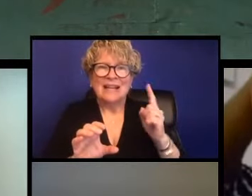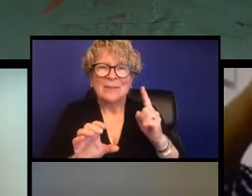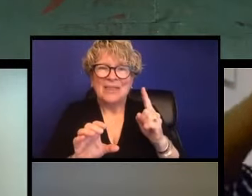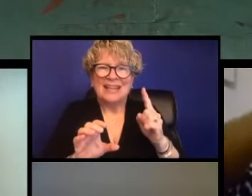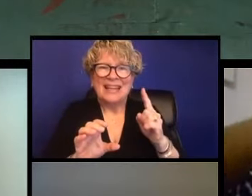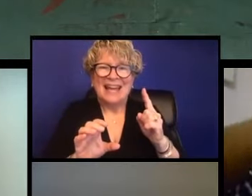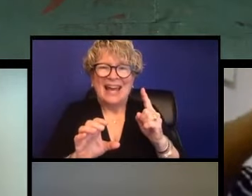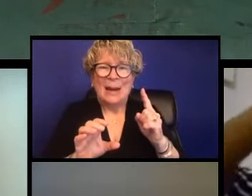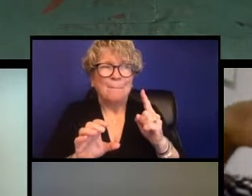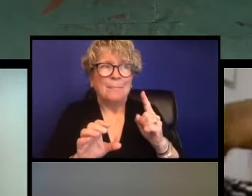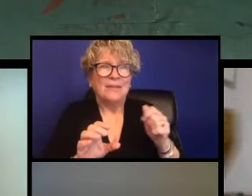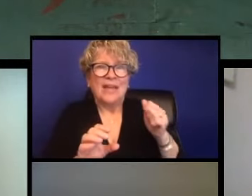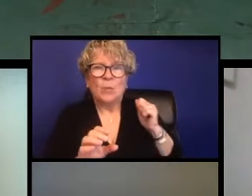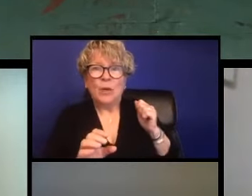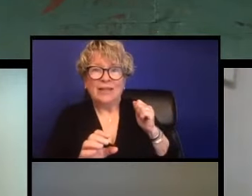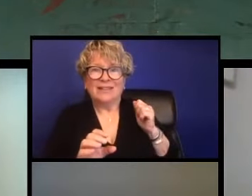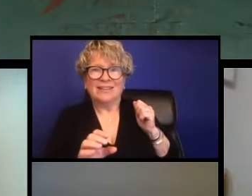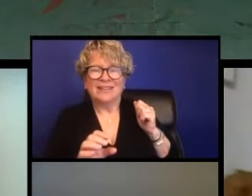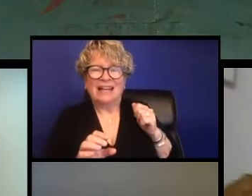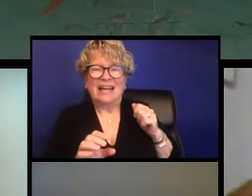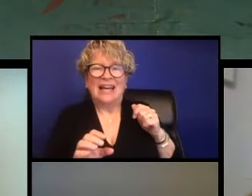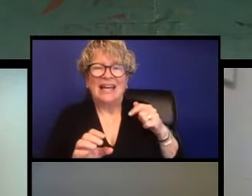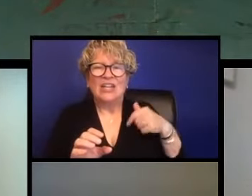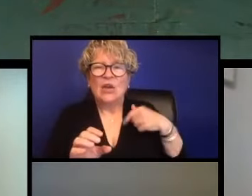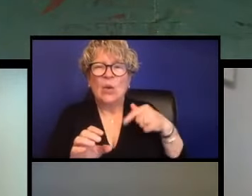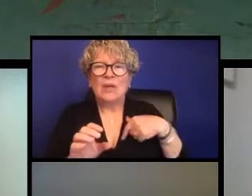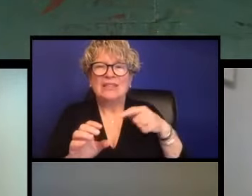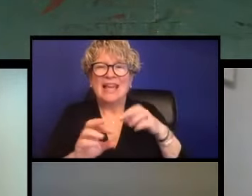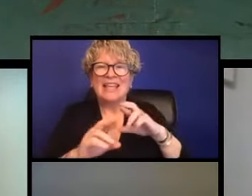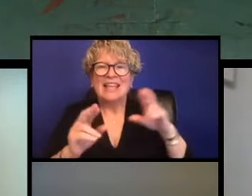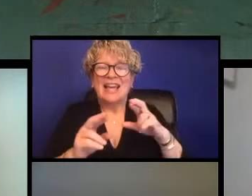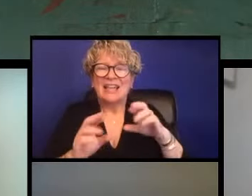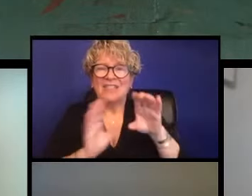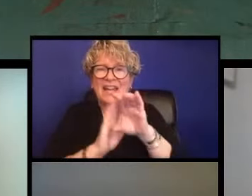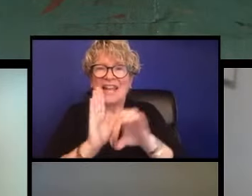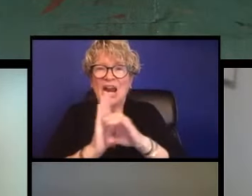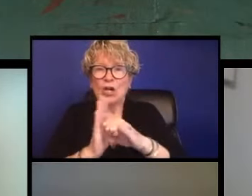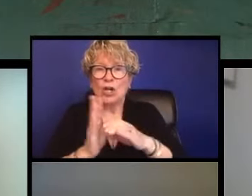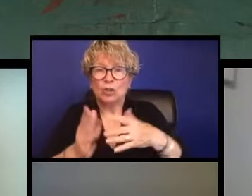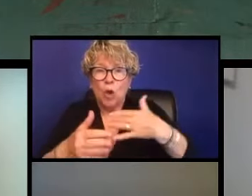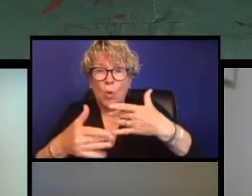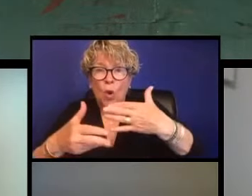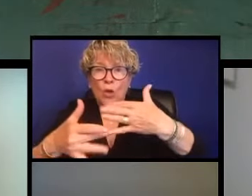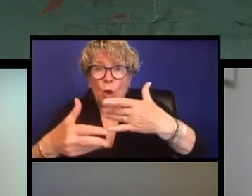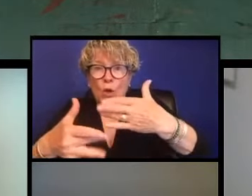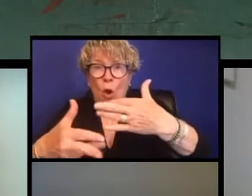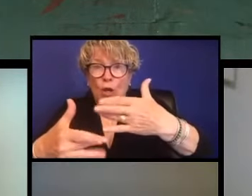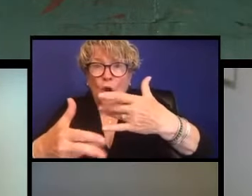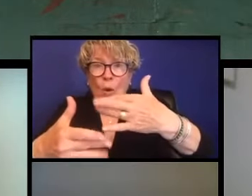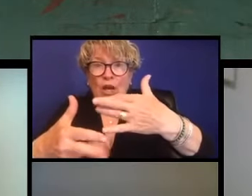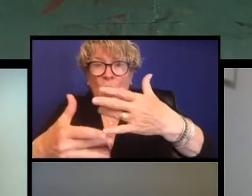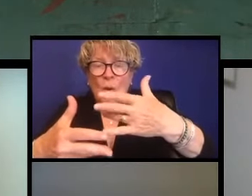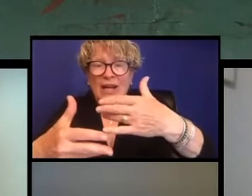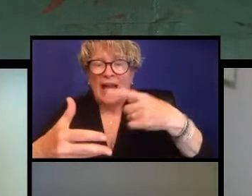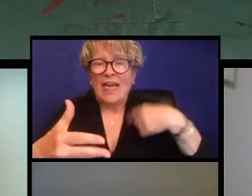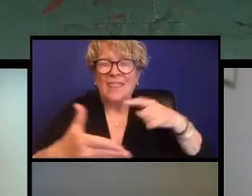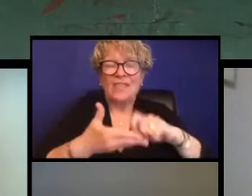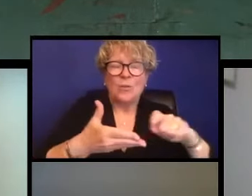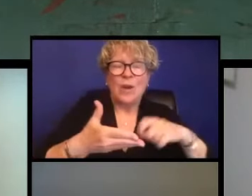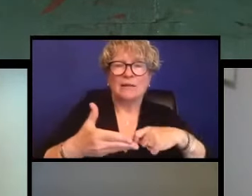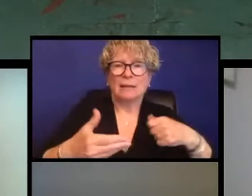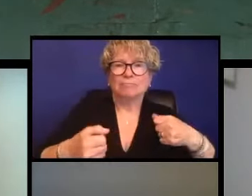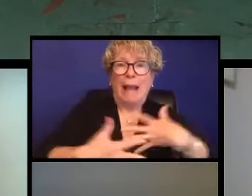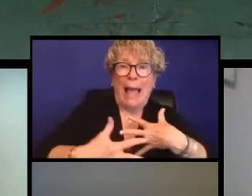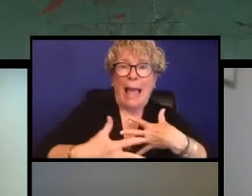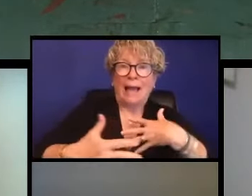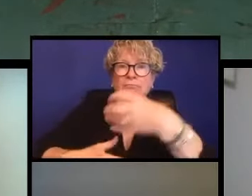the story and pull the character back and say, no, you can't do this. So I would always encourage writers to